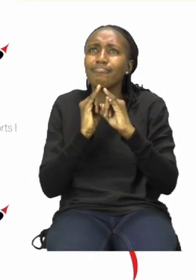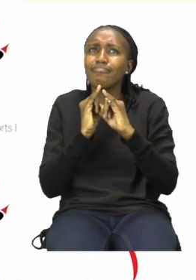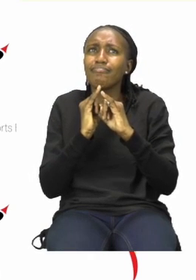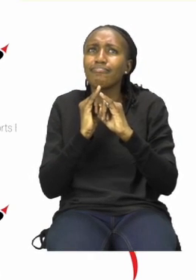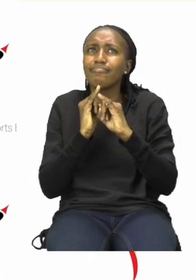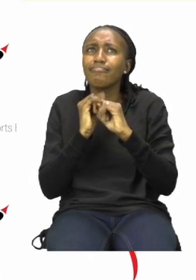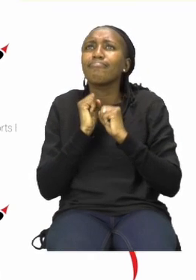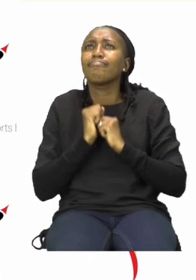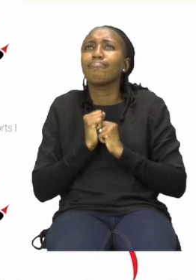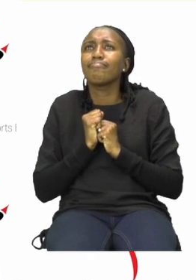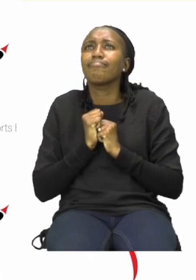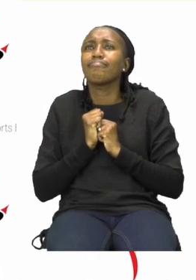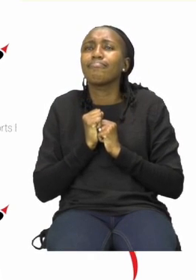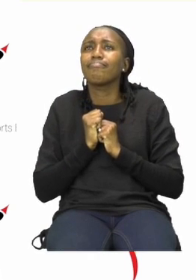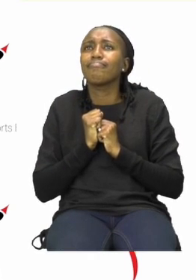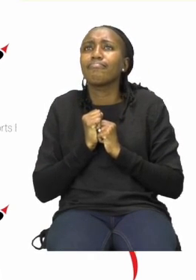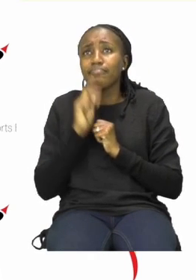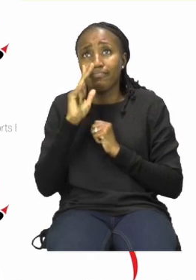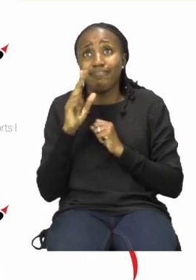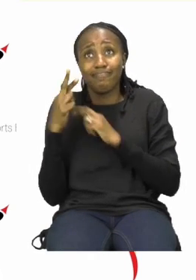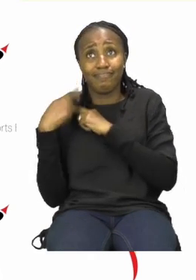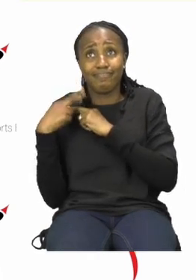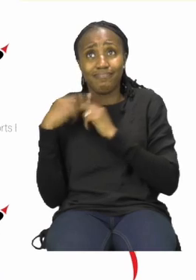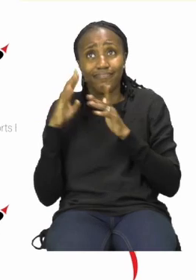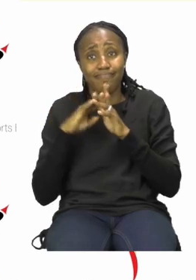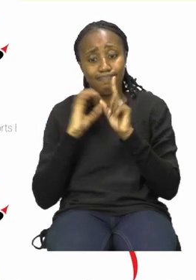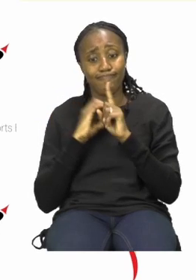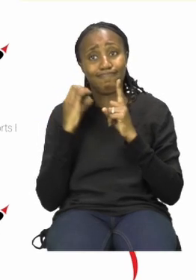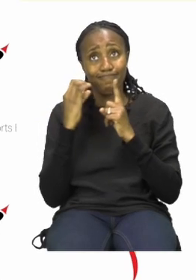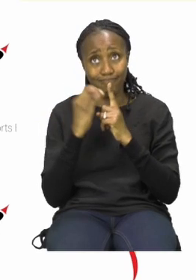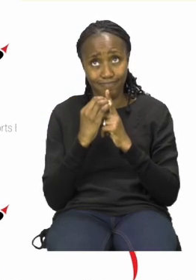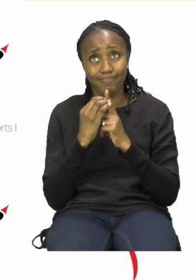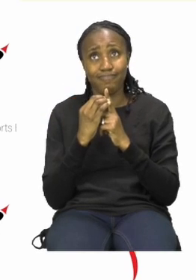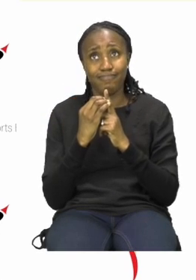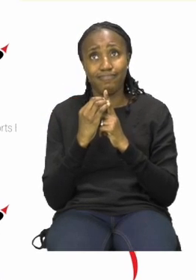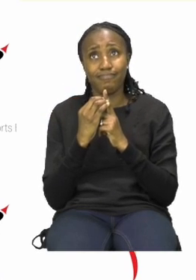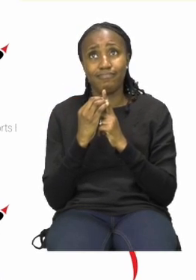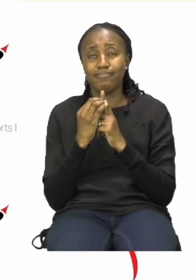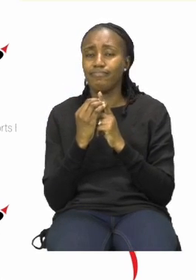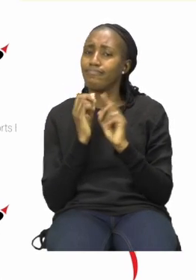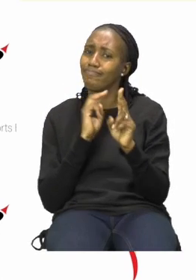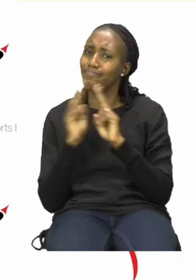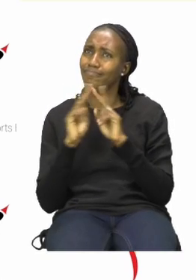attaché about cultural issues and specifically Kendo.